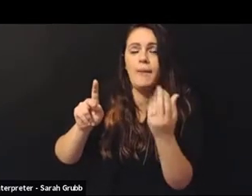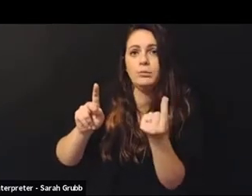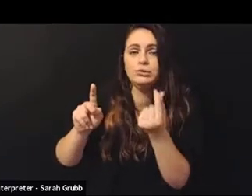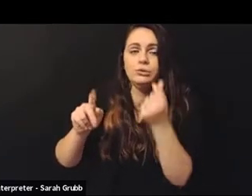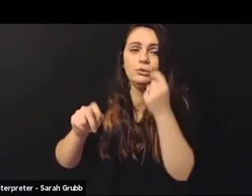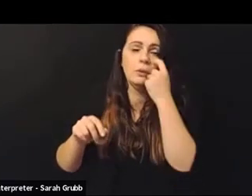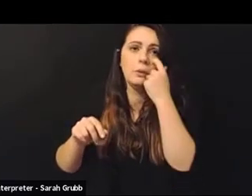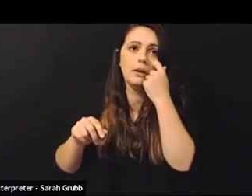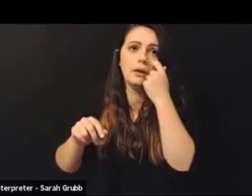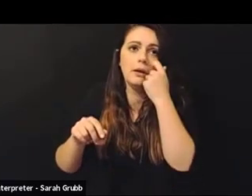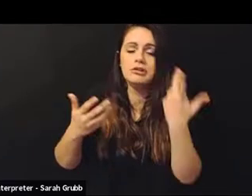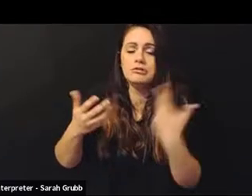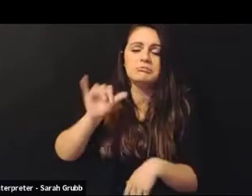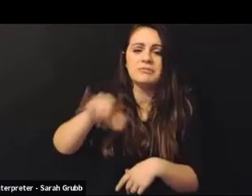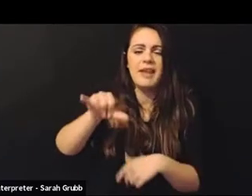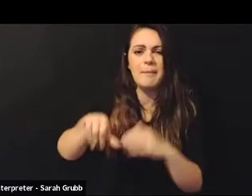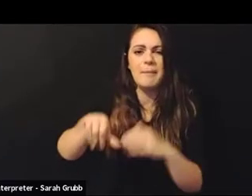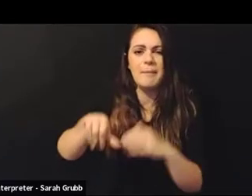people.